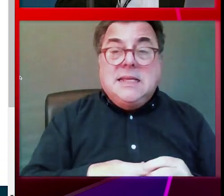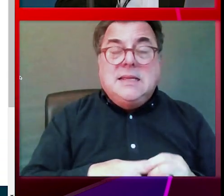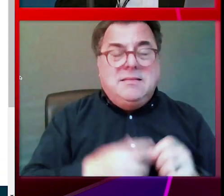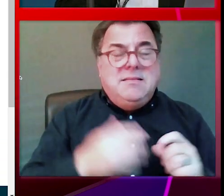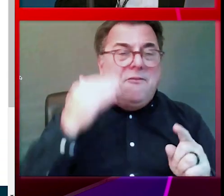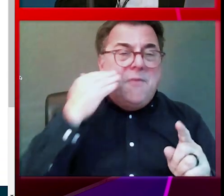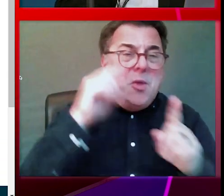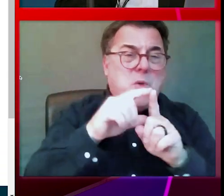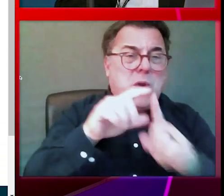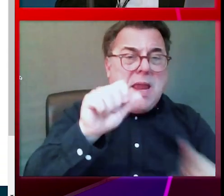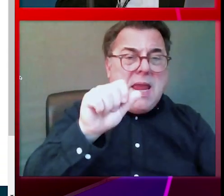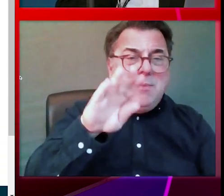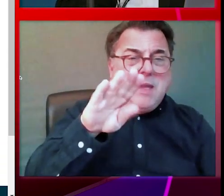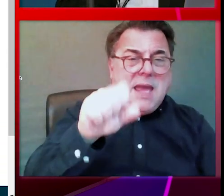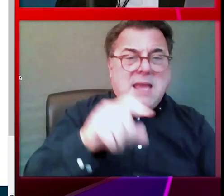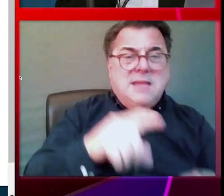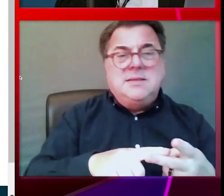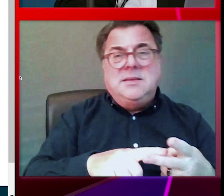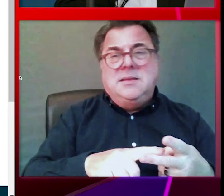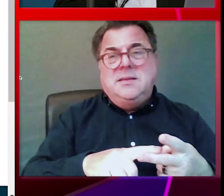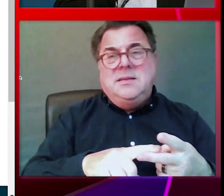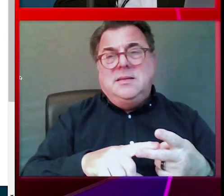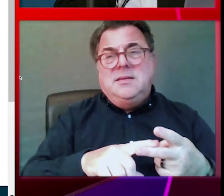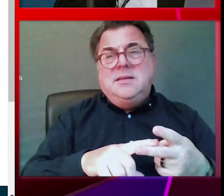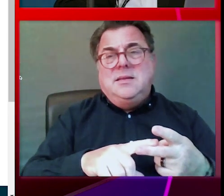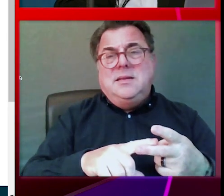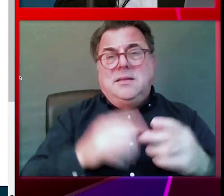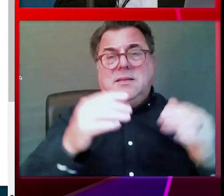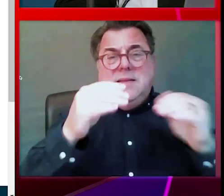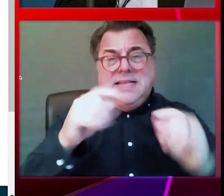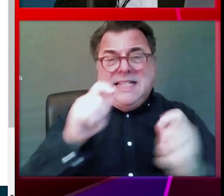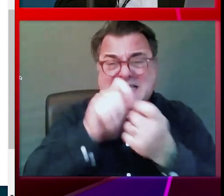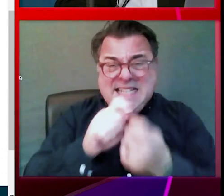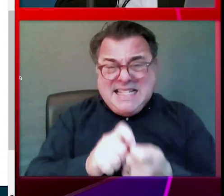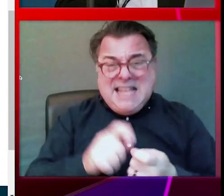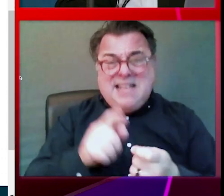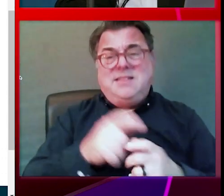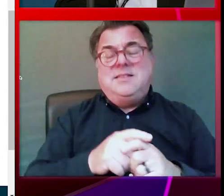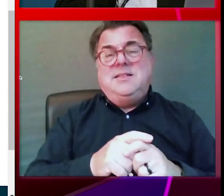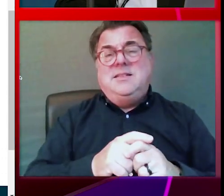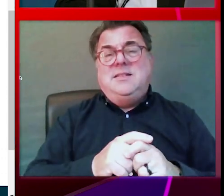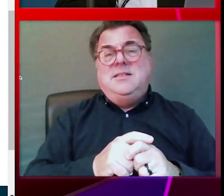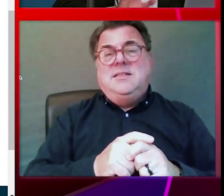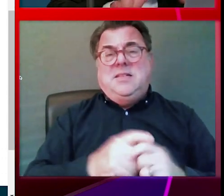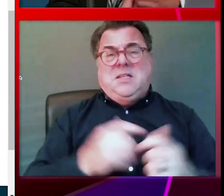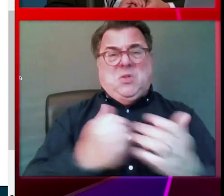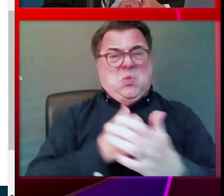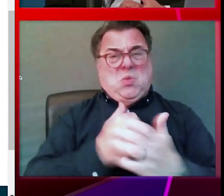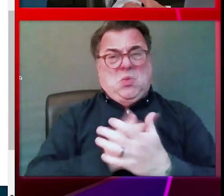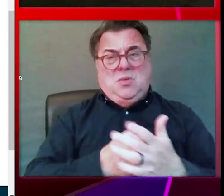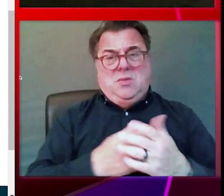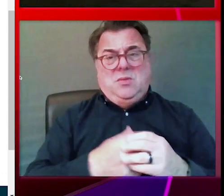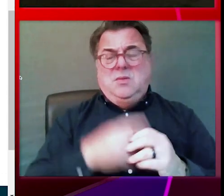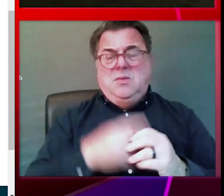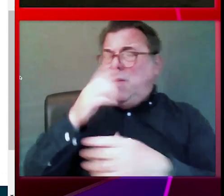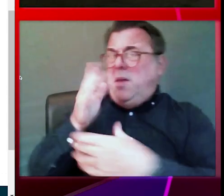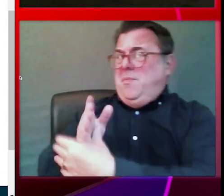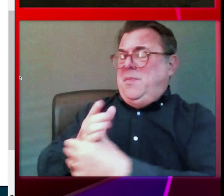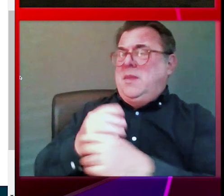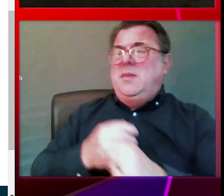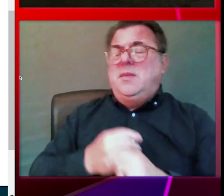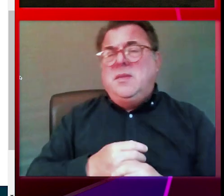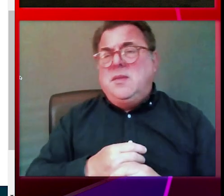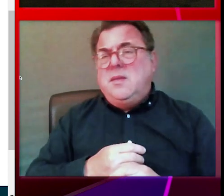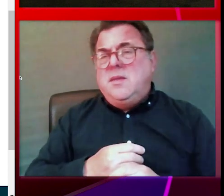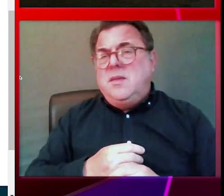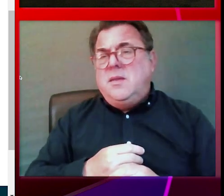alias. But then if you go into detail, and this is where the new stuff will come back. Okay. Can I pause you real quick, sure. too? Because something just popped